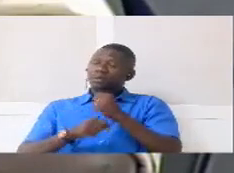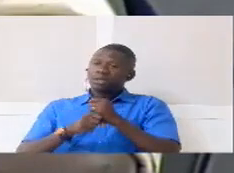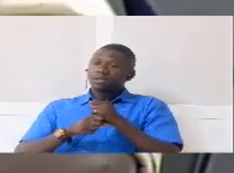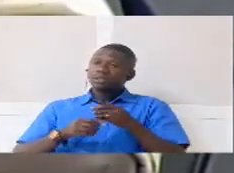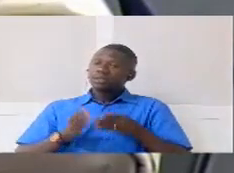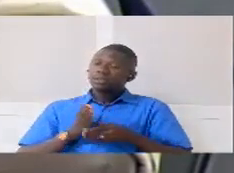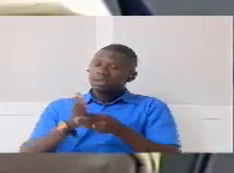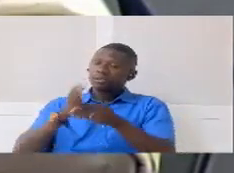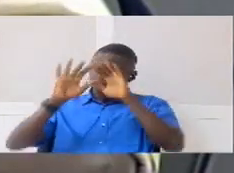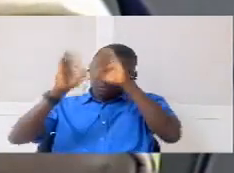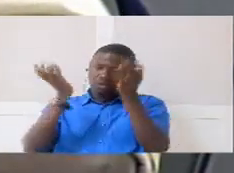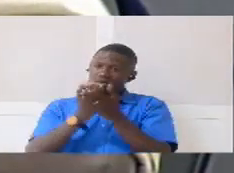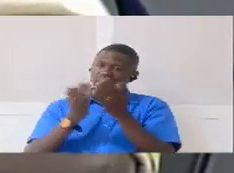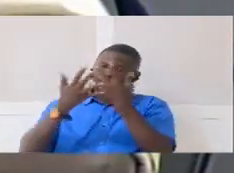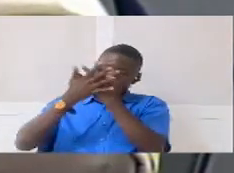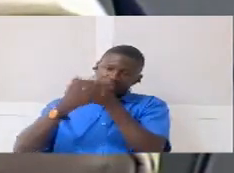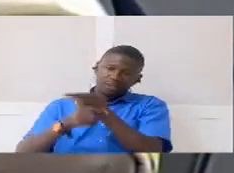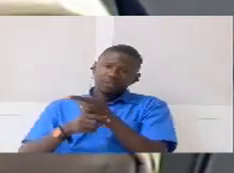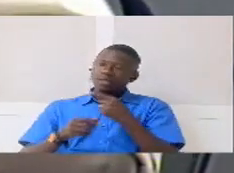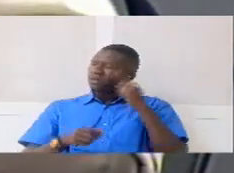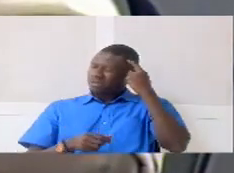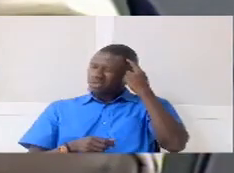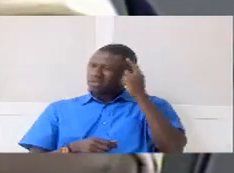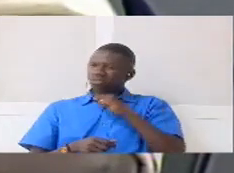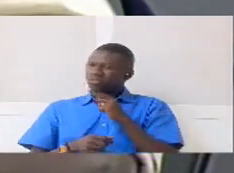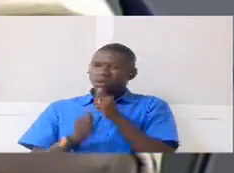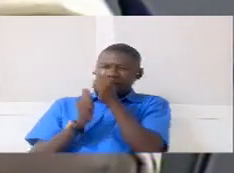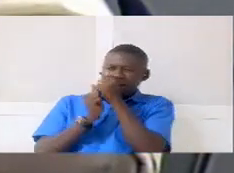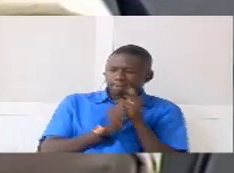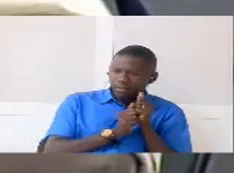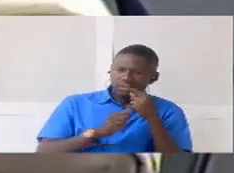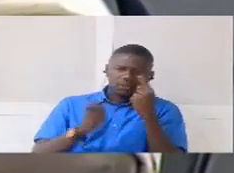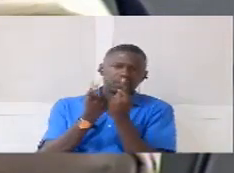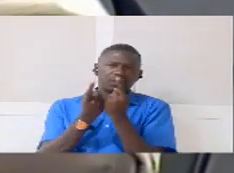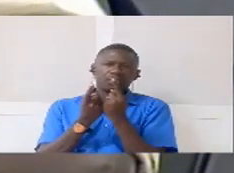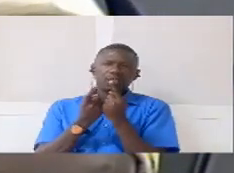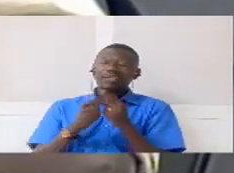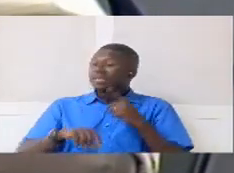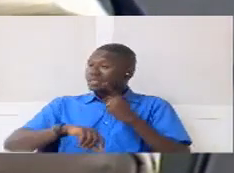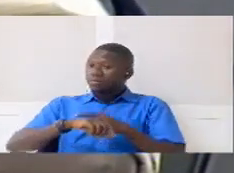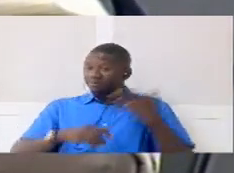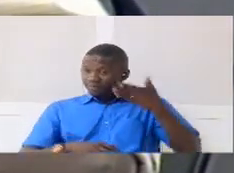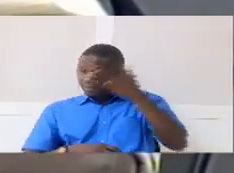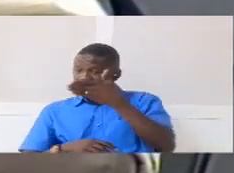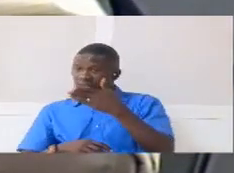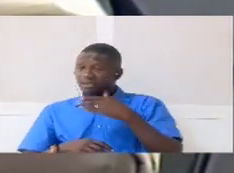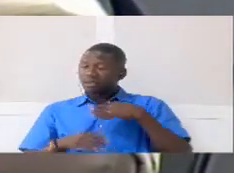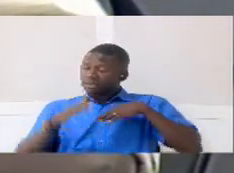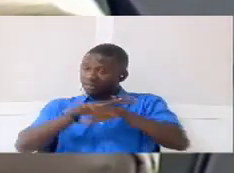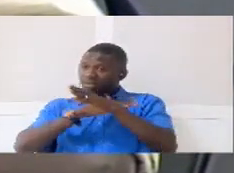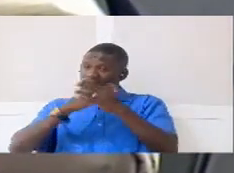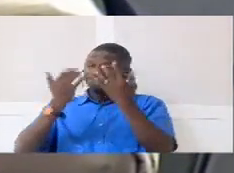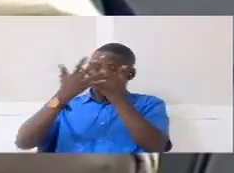think that is not even a hidden thing. The moment you go, you enter the prisons, the first